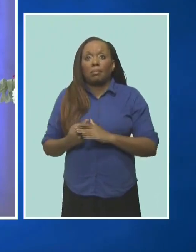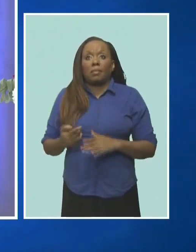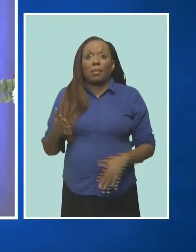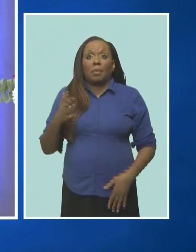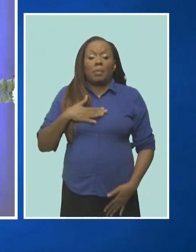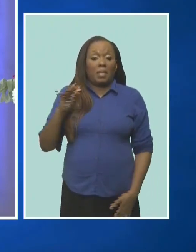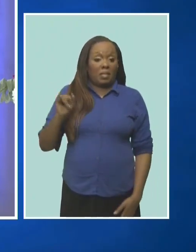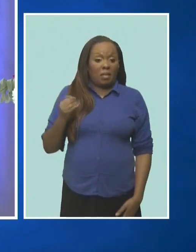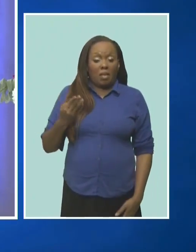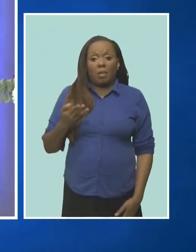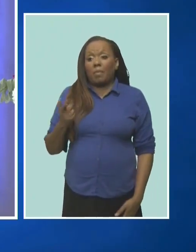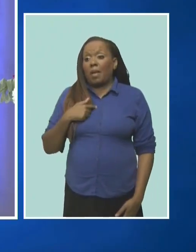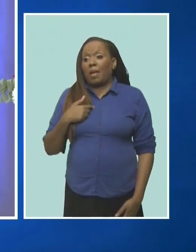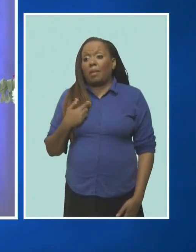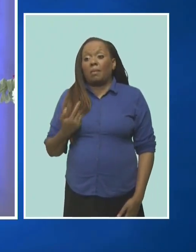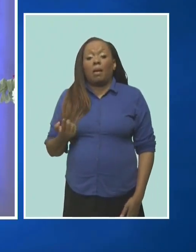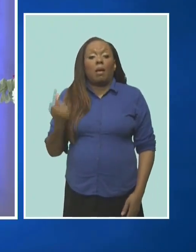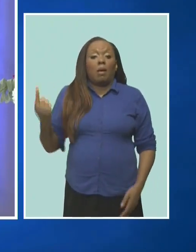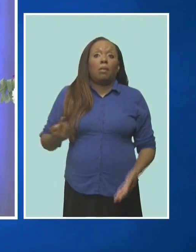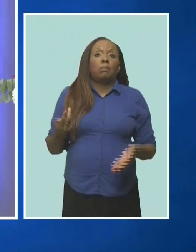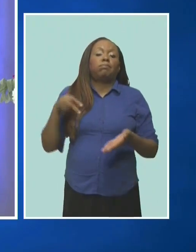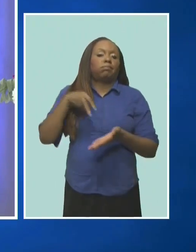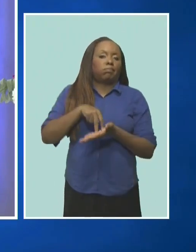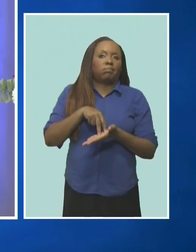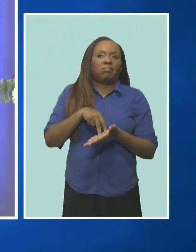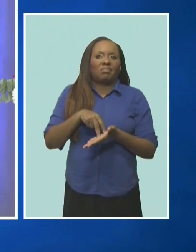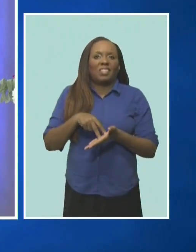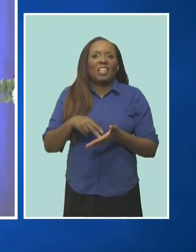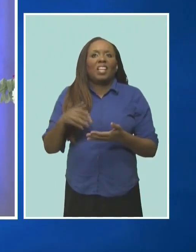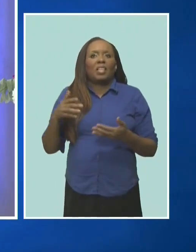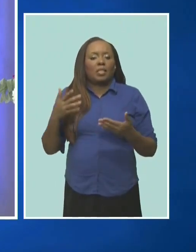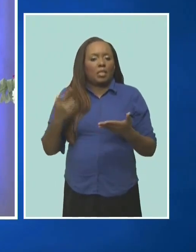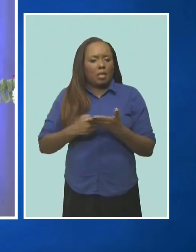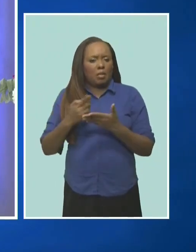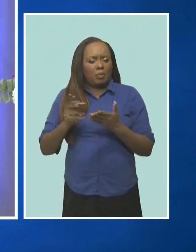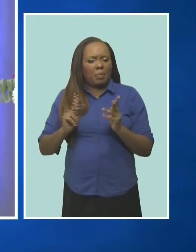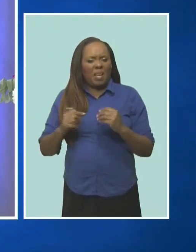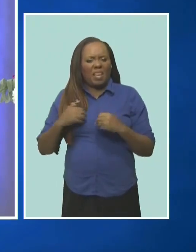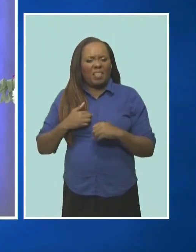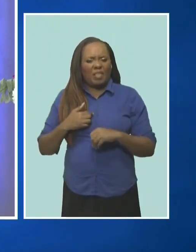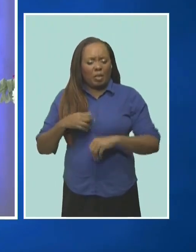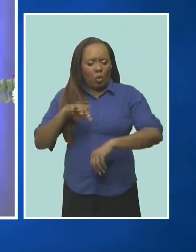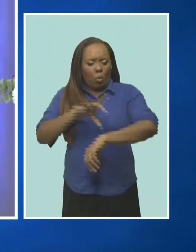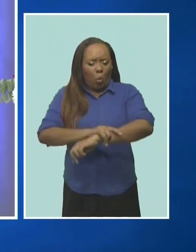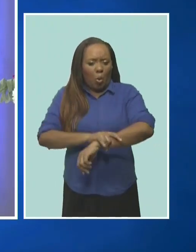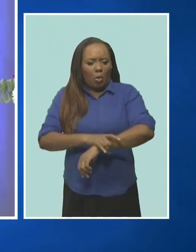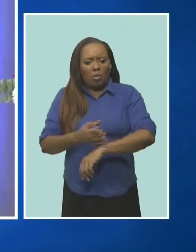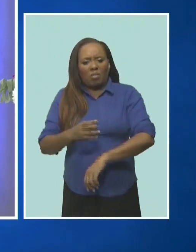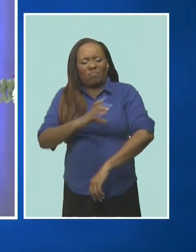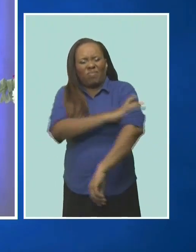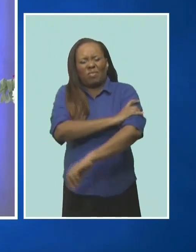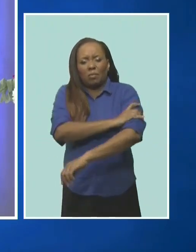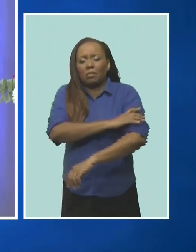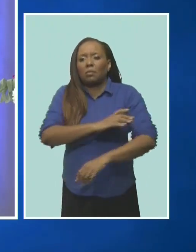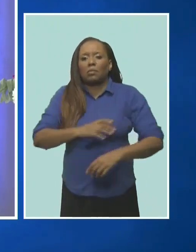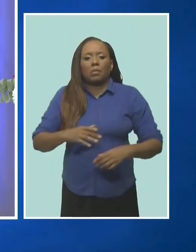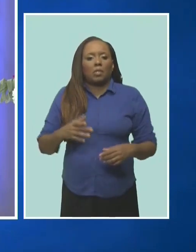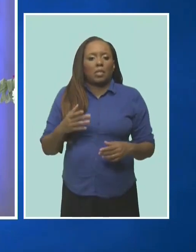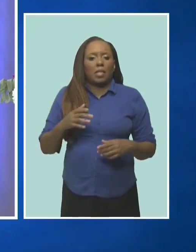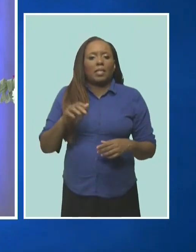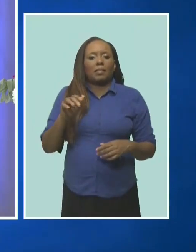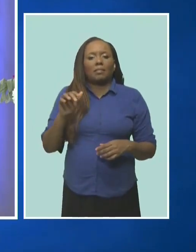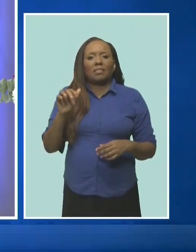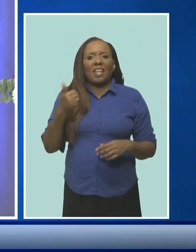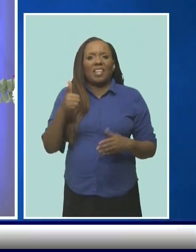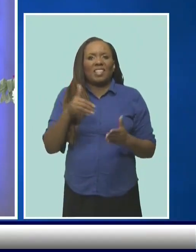feet most of the day. And that's why you have your Fitbit, you track your steps. I mean, the argument is that you should have 10,000 steps a day, but I see a new research saying